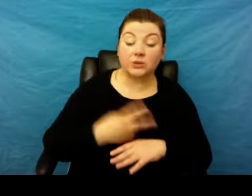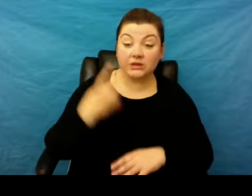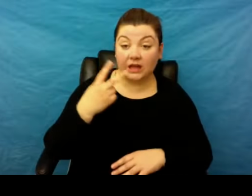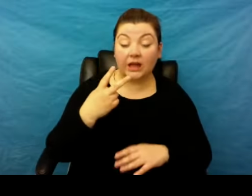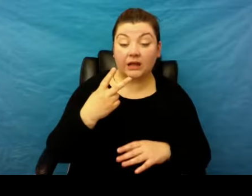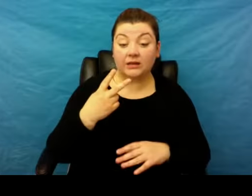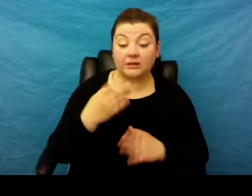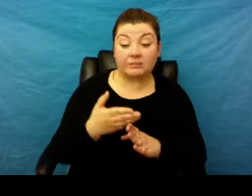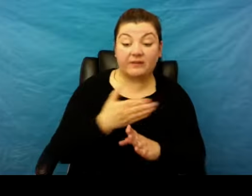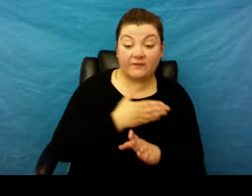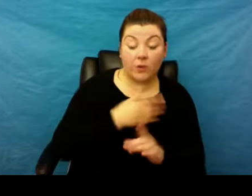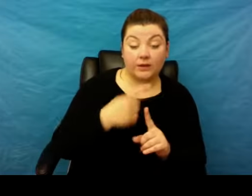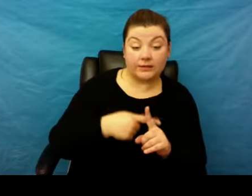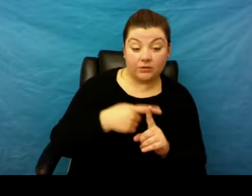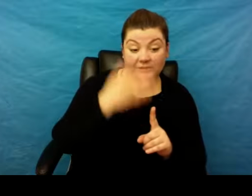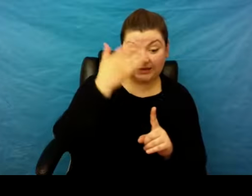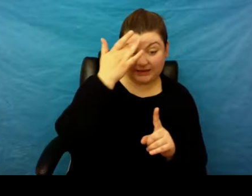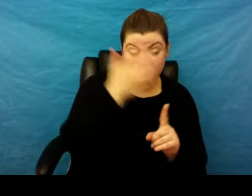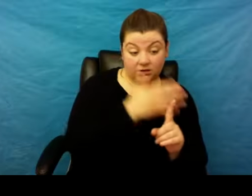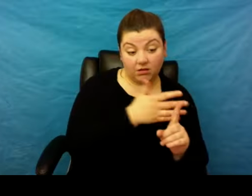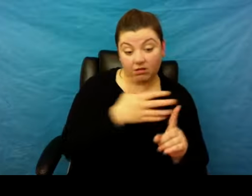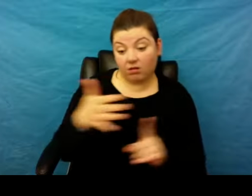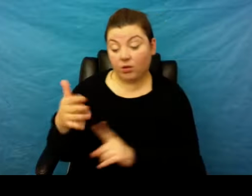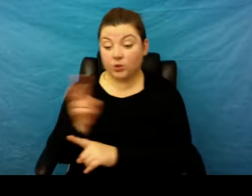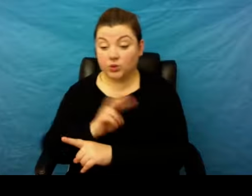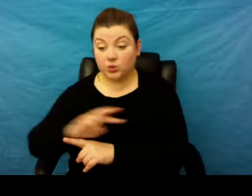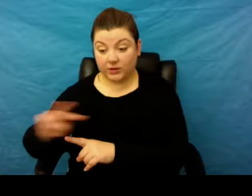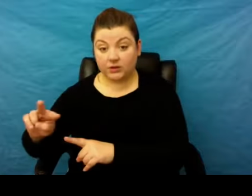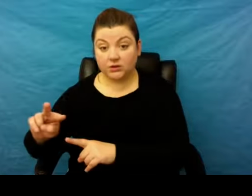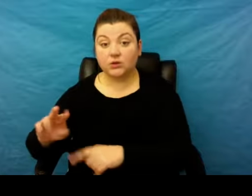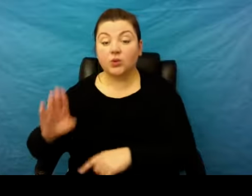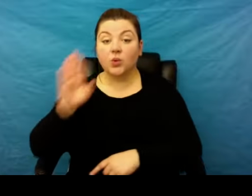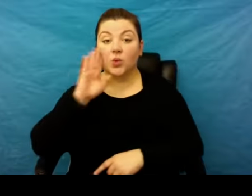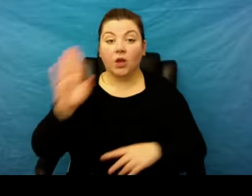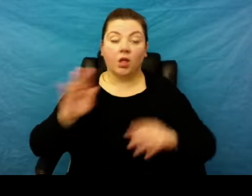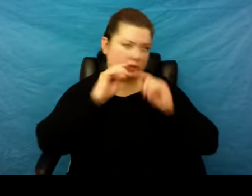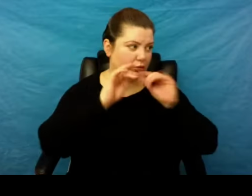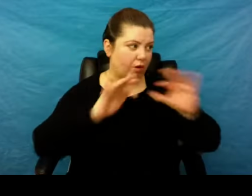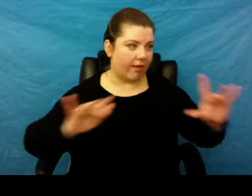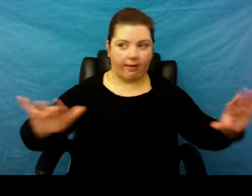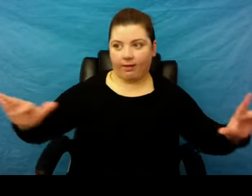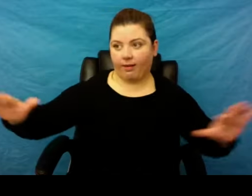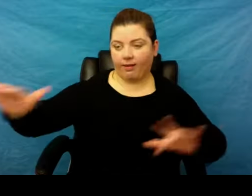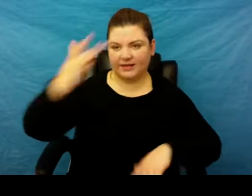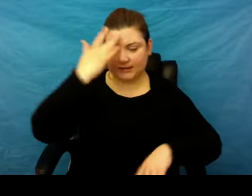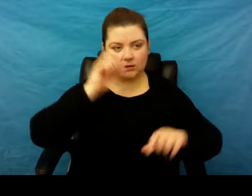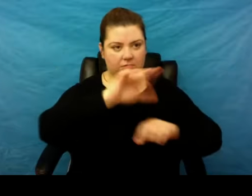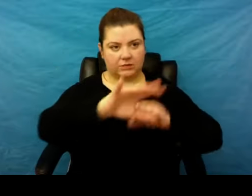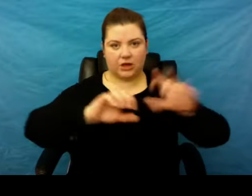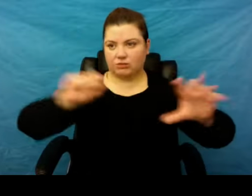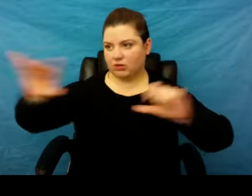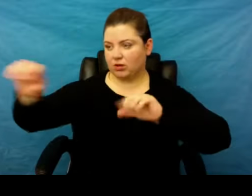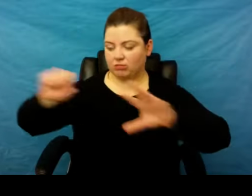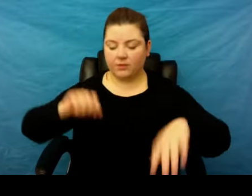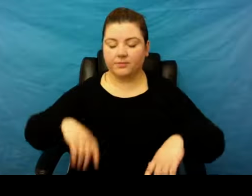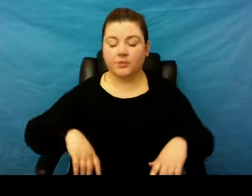until about 14 days into the disease, that you're spreading the disease to the environment.